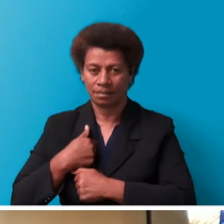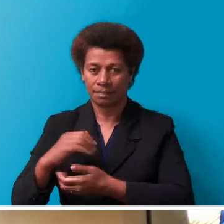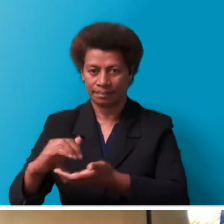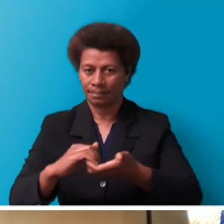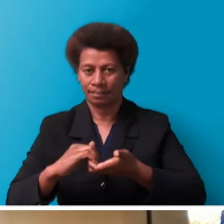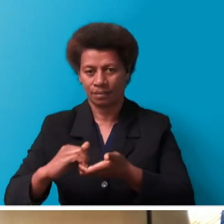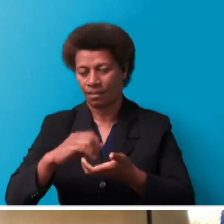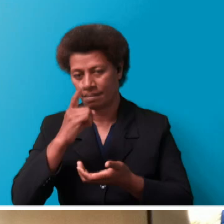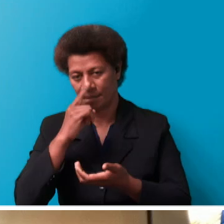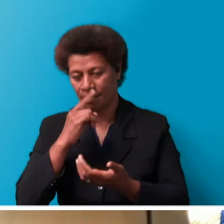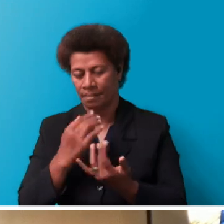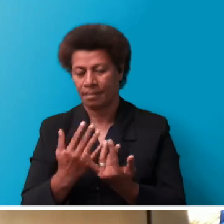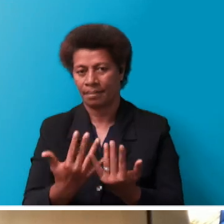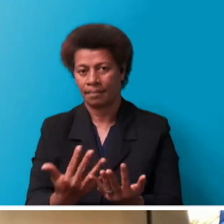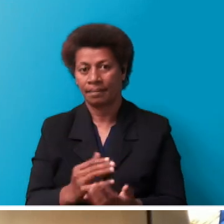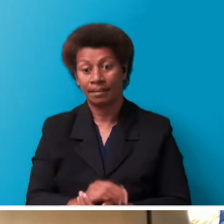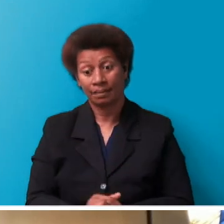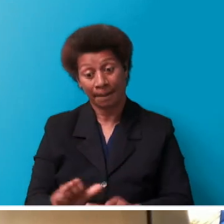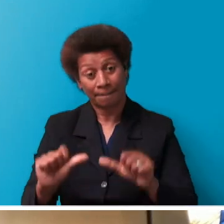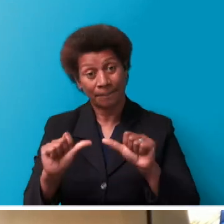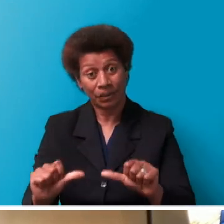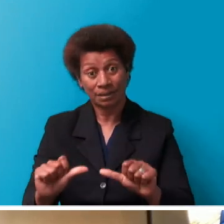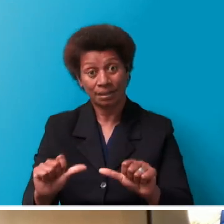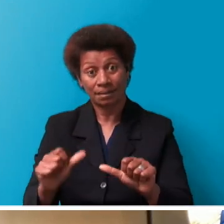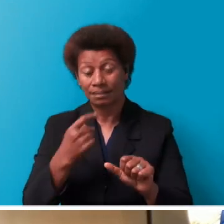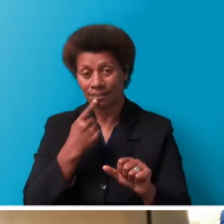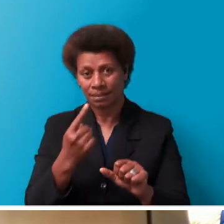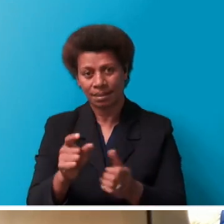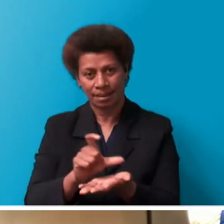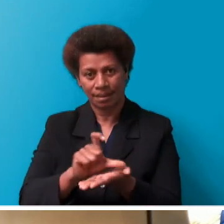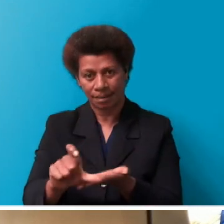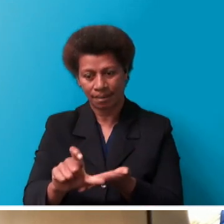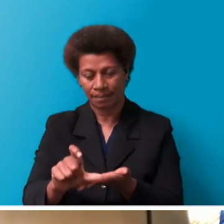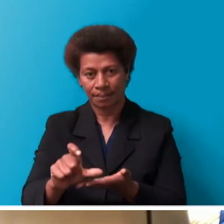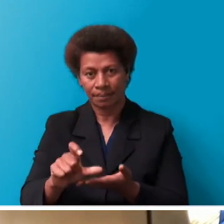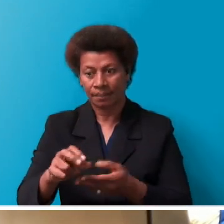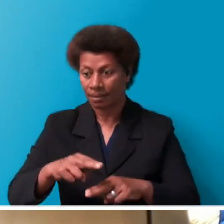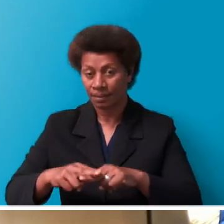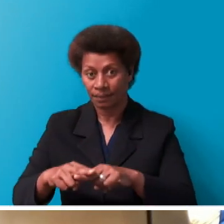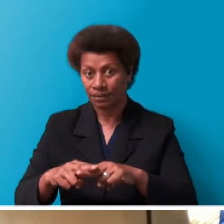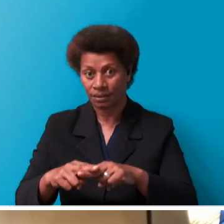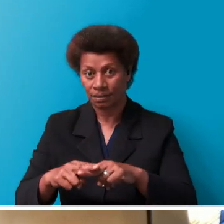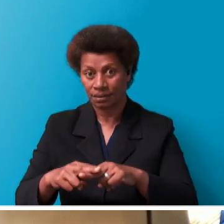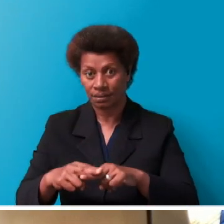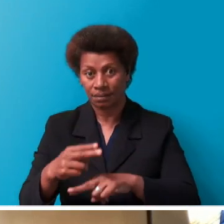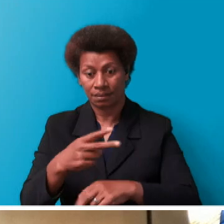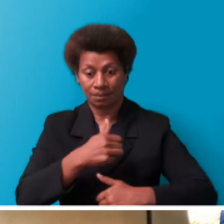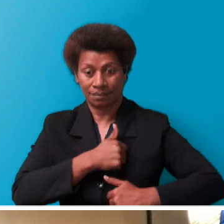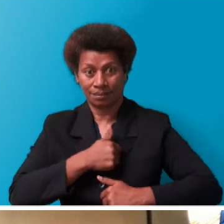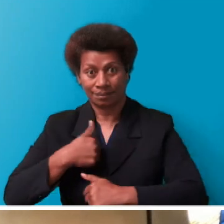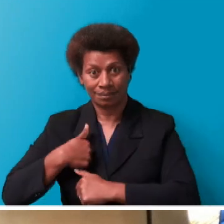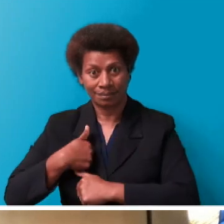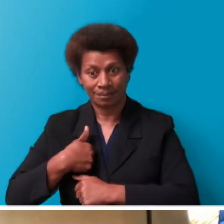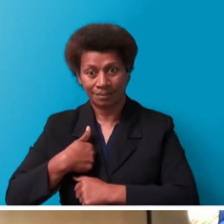addresses have provided clear directives on strengthening Fiji's security and governance. I am proud